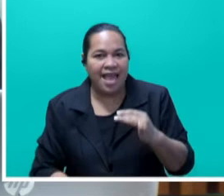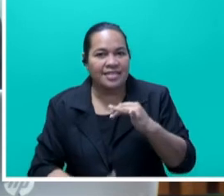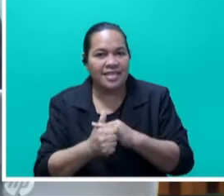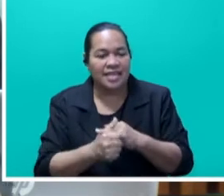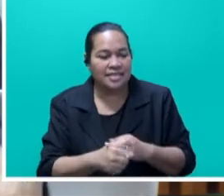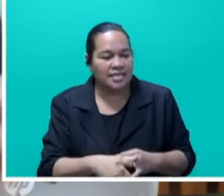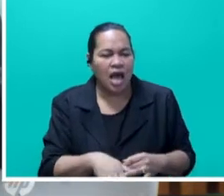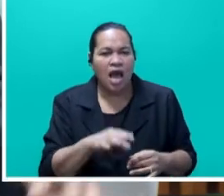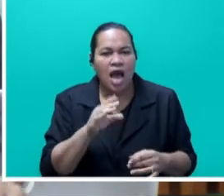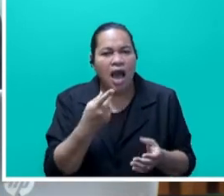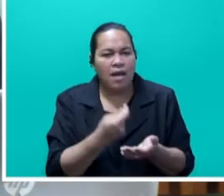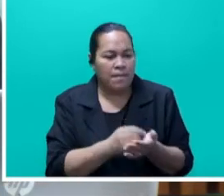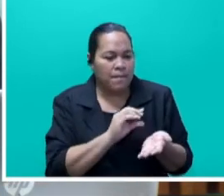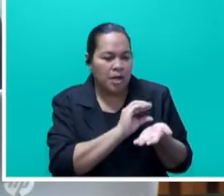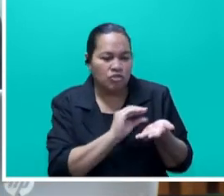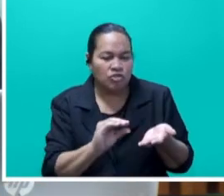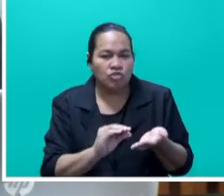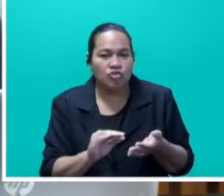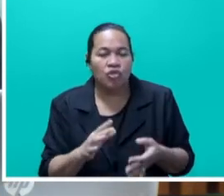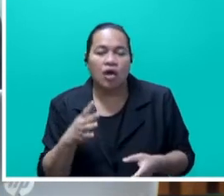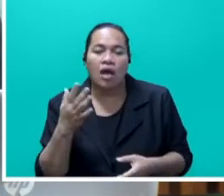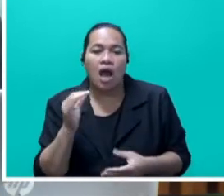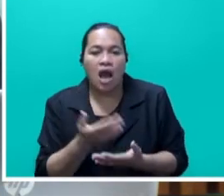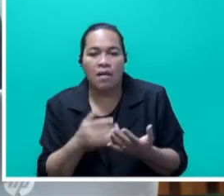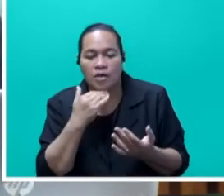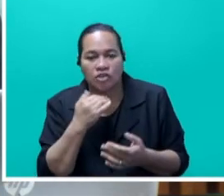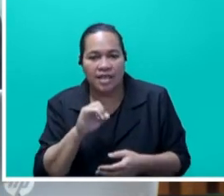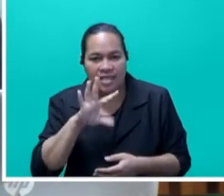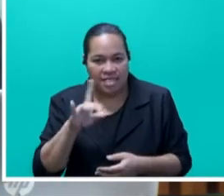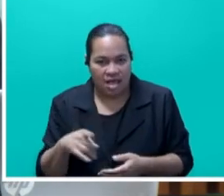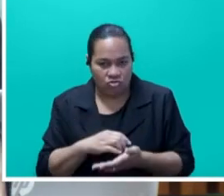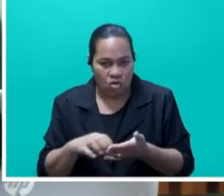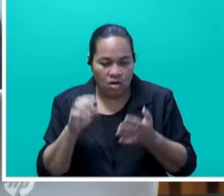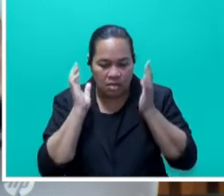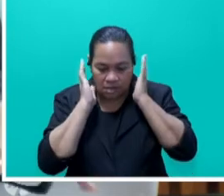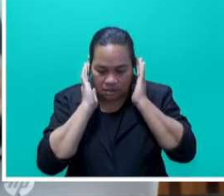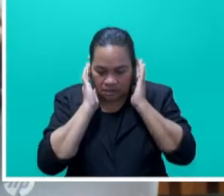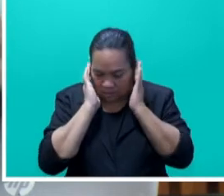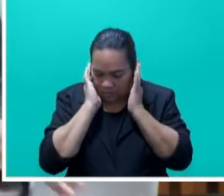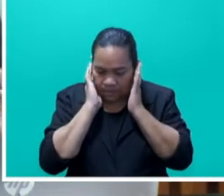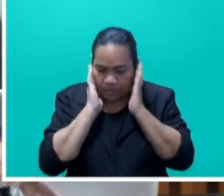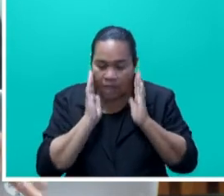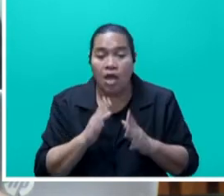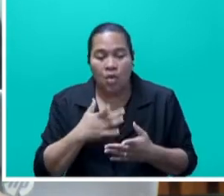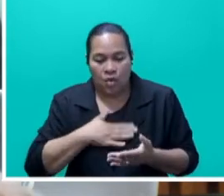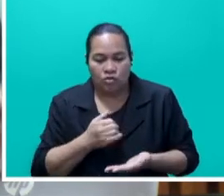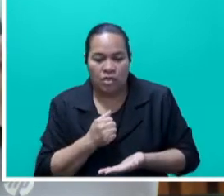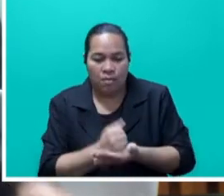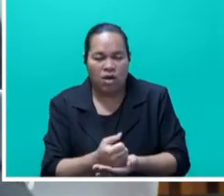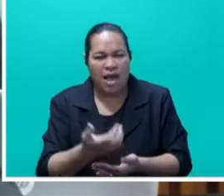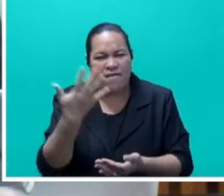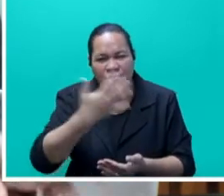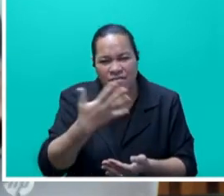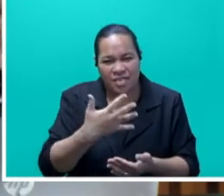up to $10,000 to upgrade their capital equipments. So we're looking at supporting 15 agro-processors